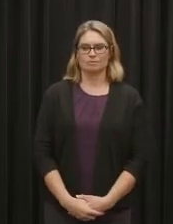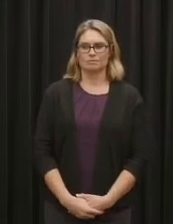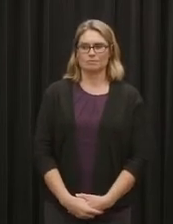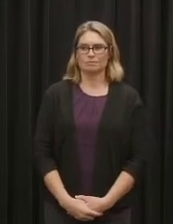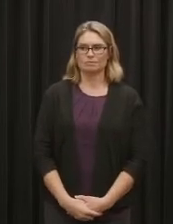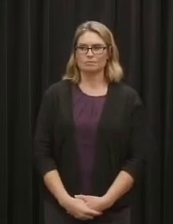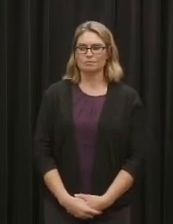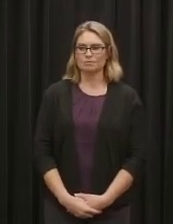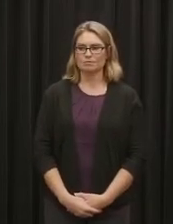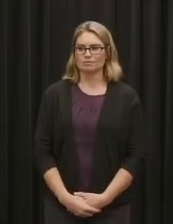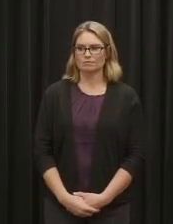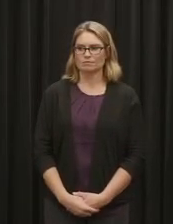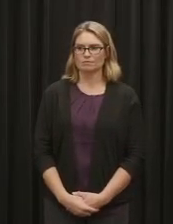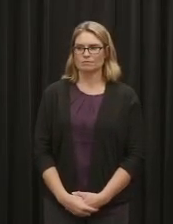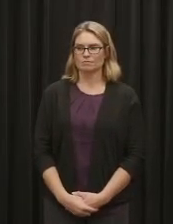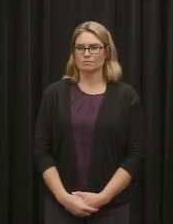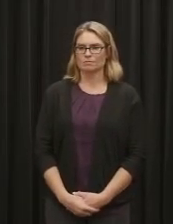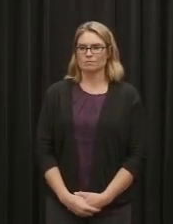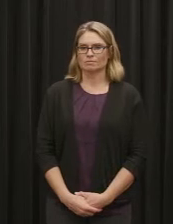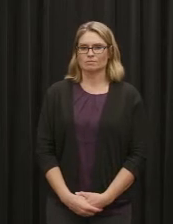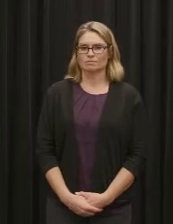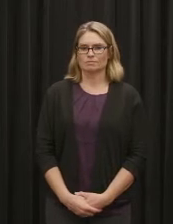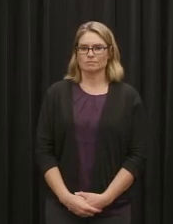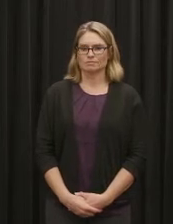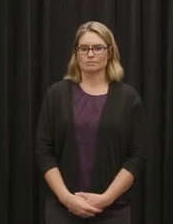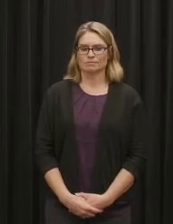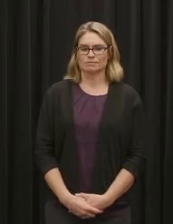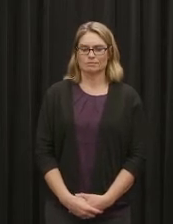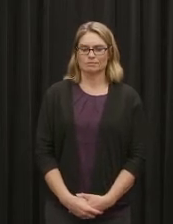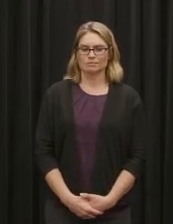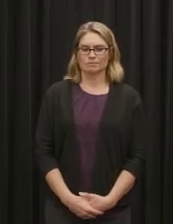Monsieur McCallum, Ms. Shepherd, et Dr. Russell.